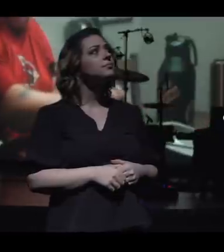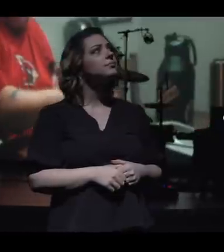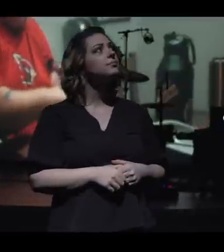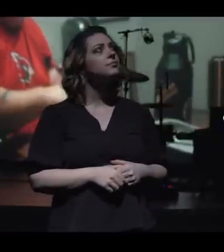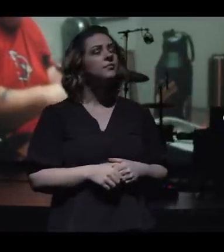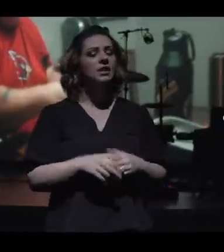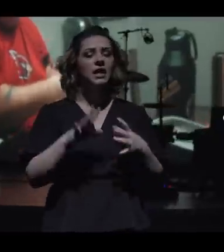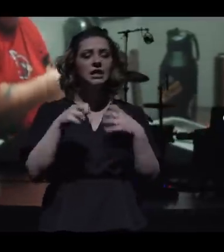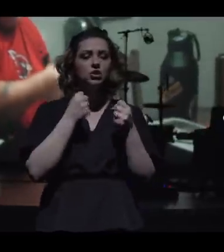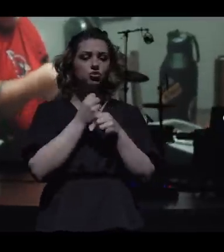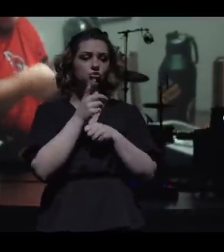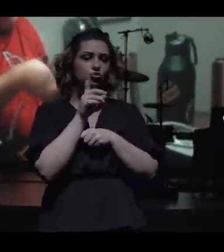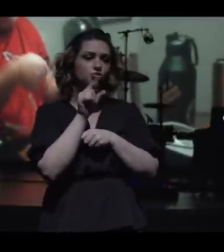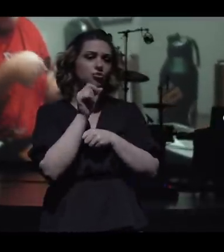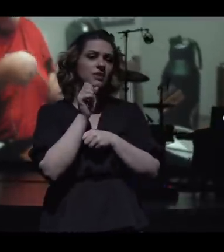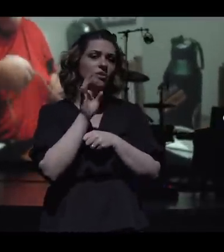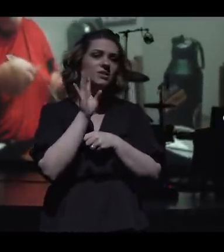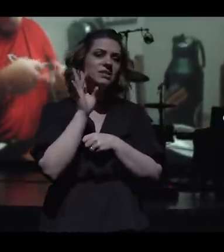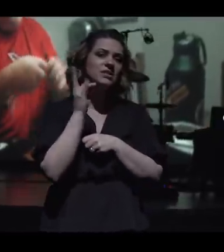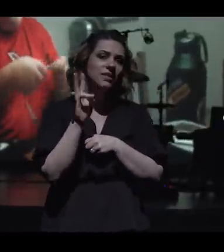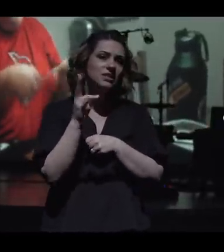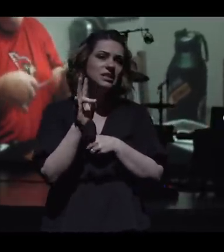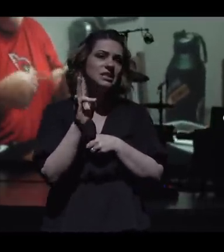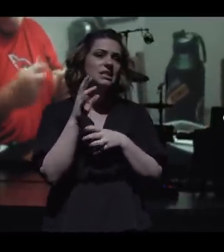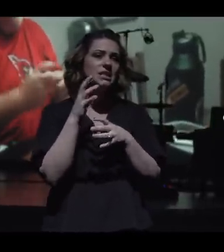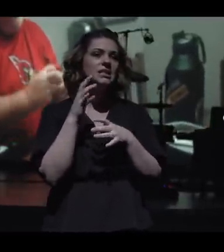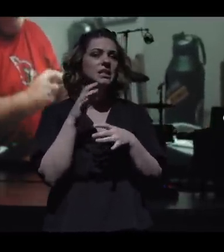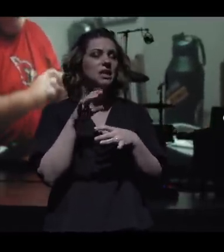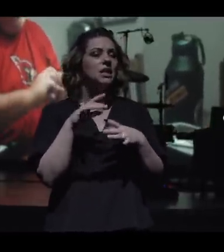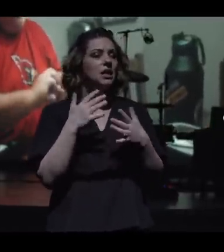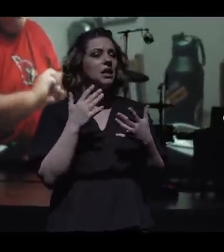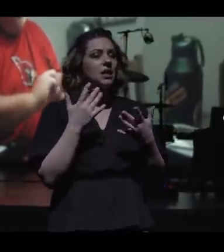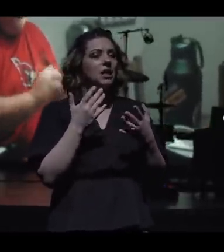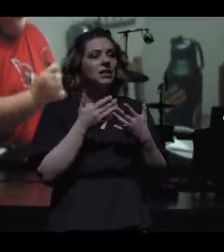In 2017, things got real.